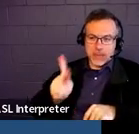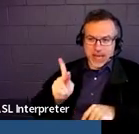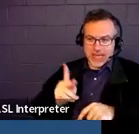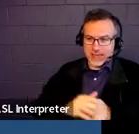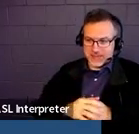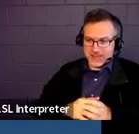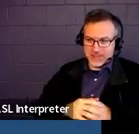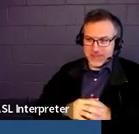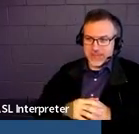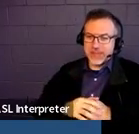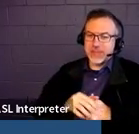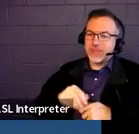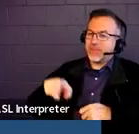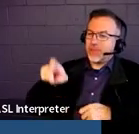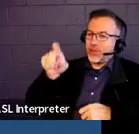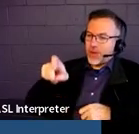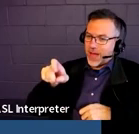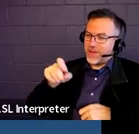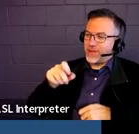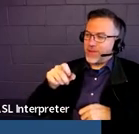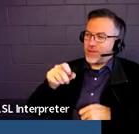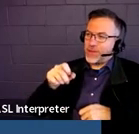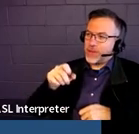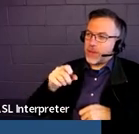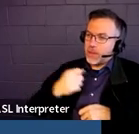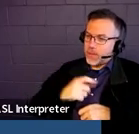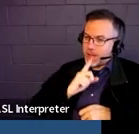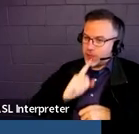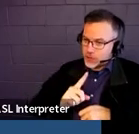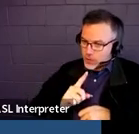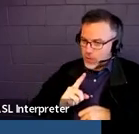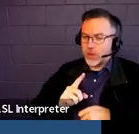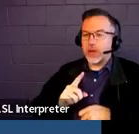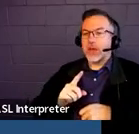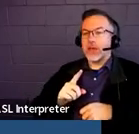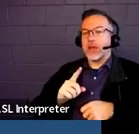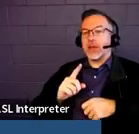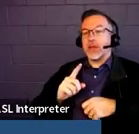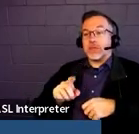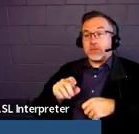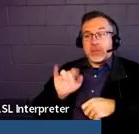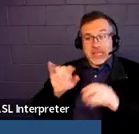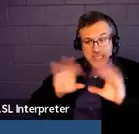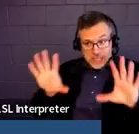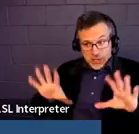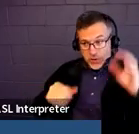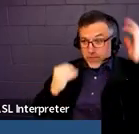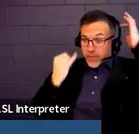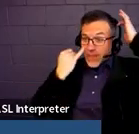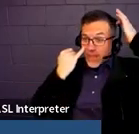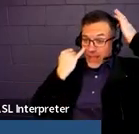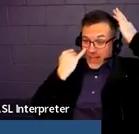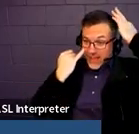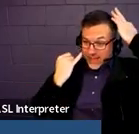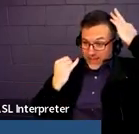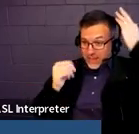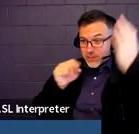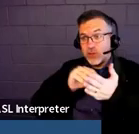We have to ensure that that is understood. If we are graduating that